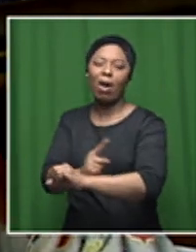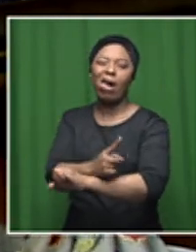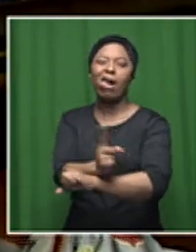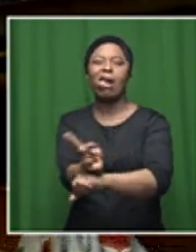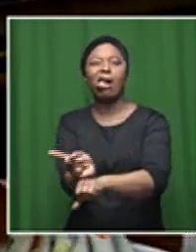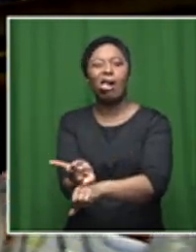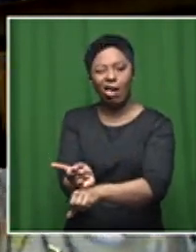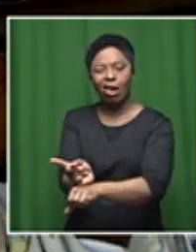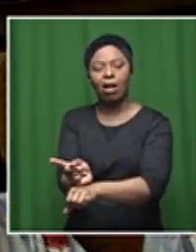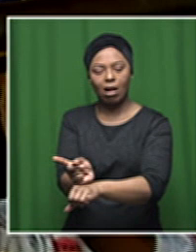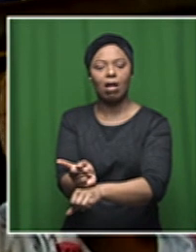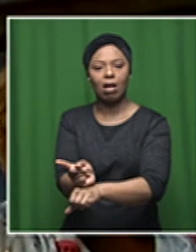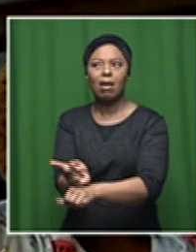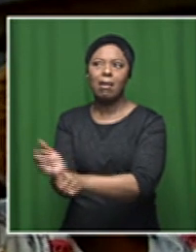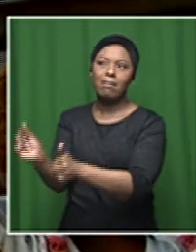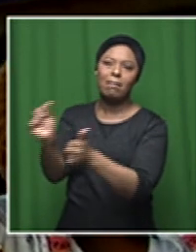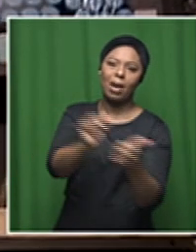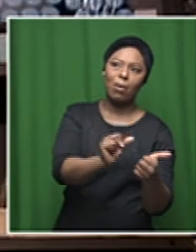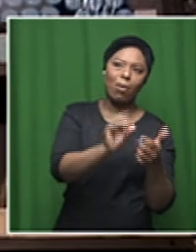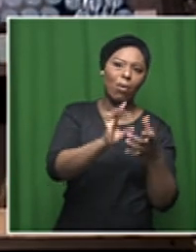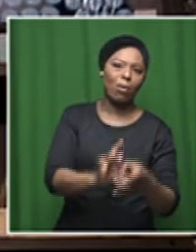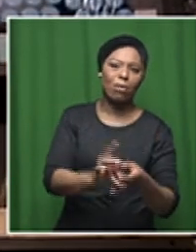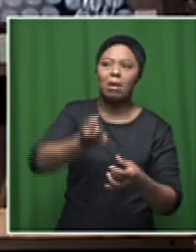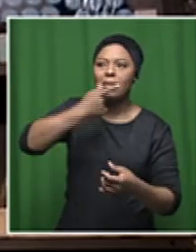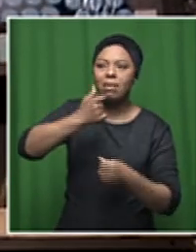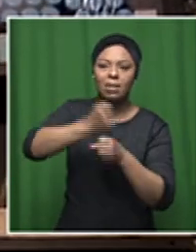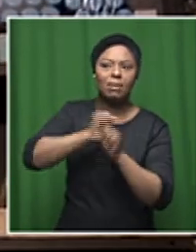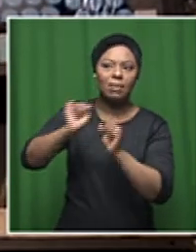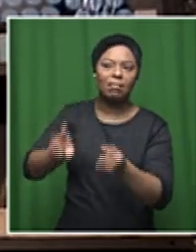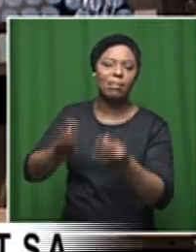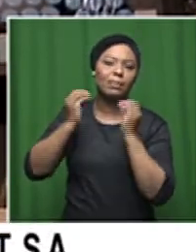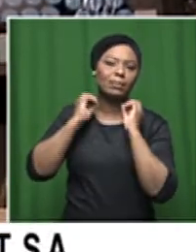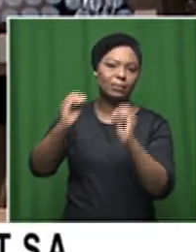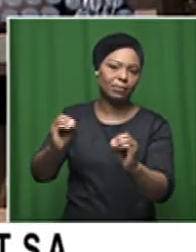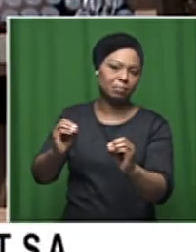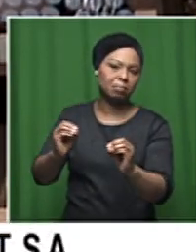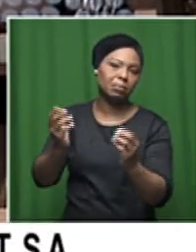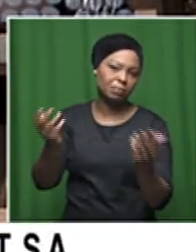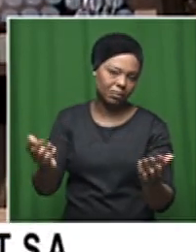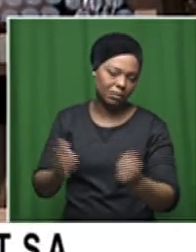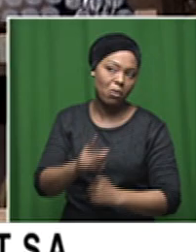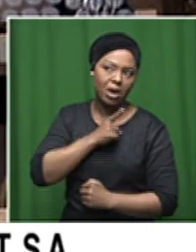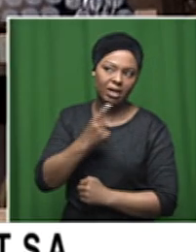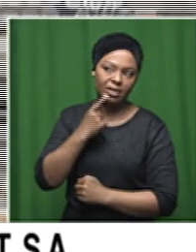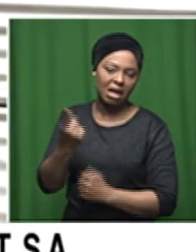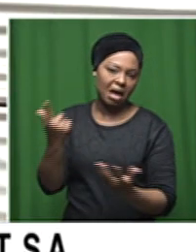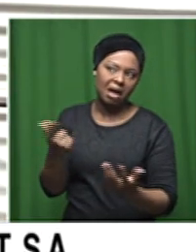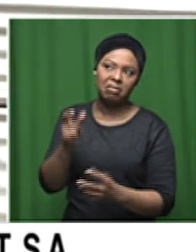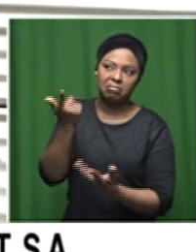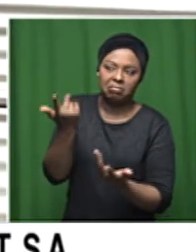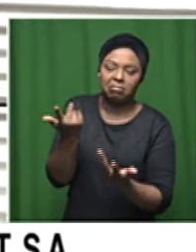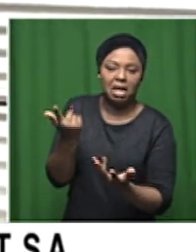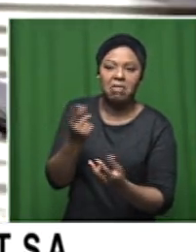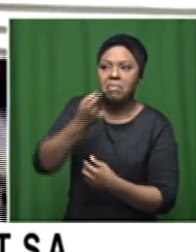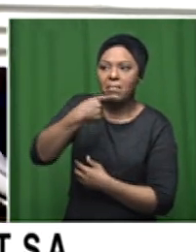times only to return home empty-handed because there is no medication. Residents say this is one of